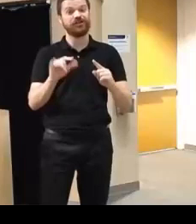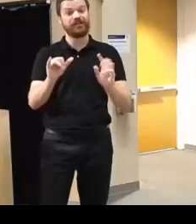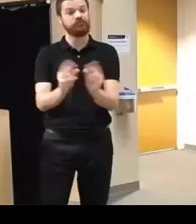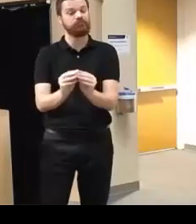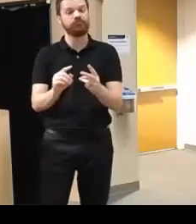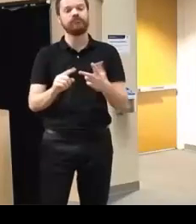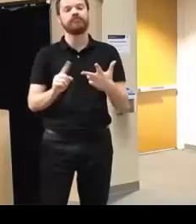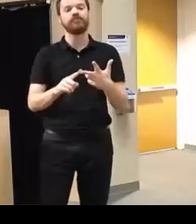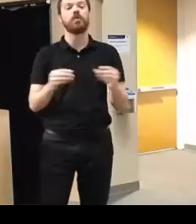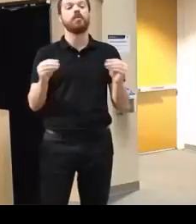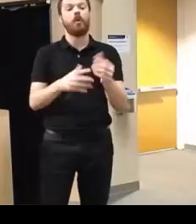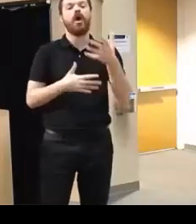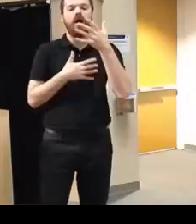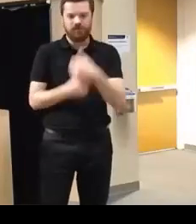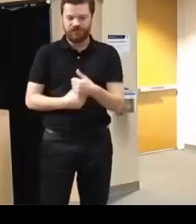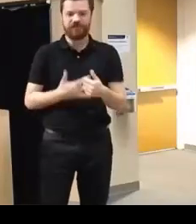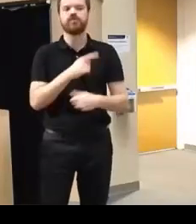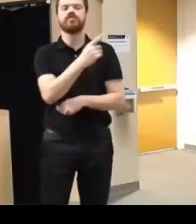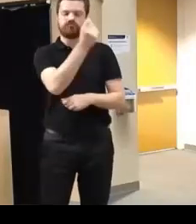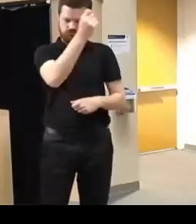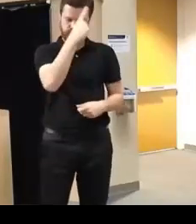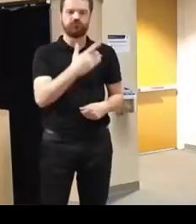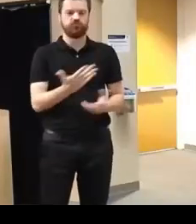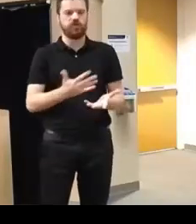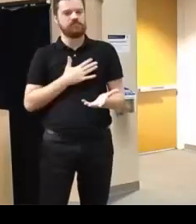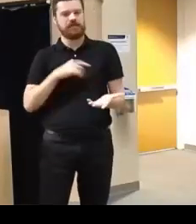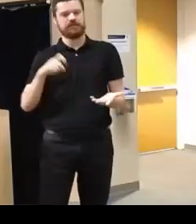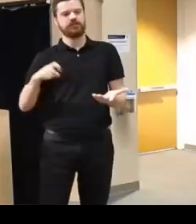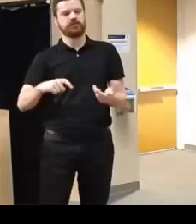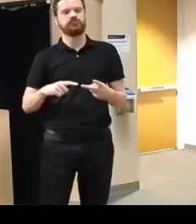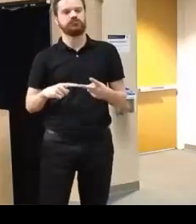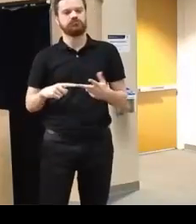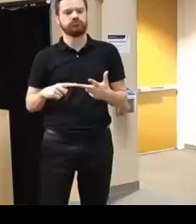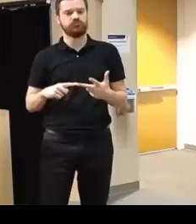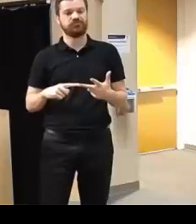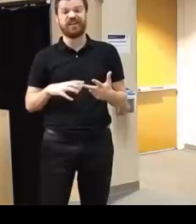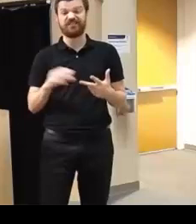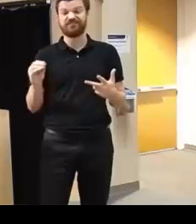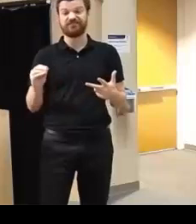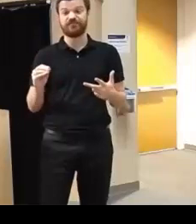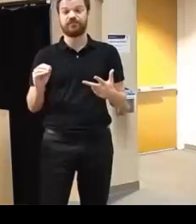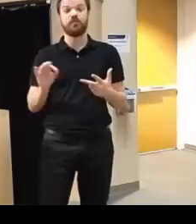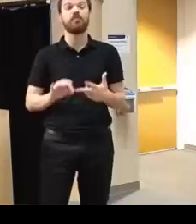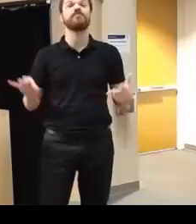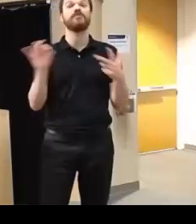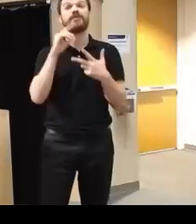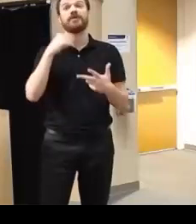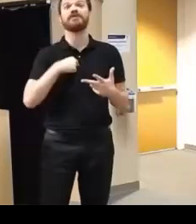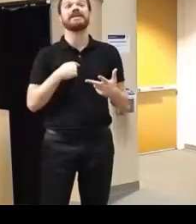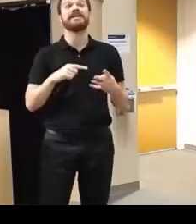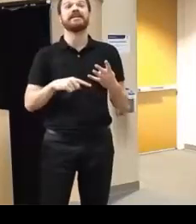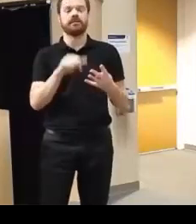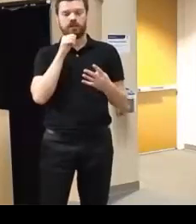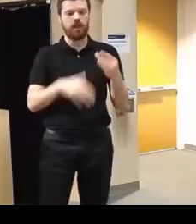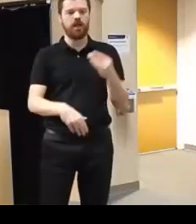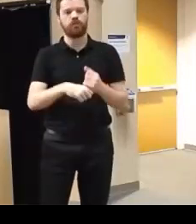reported higher confidence that the primary care physician actually understood what their needs were that day. And the really important finding, I think, too, is that this did not